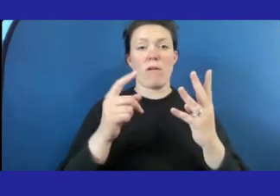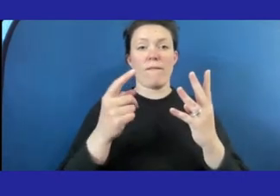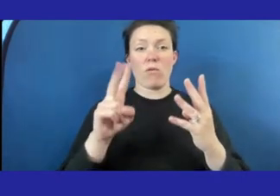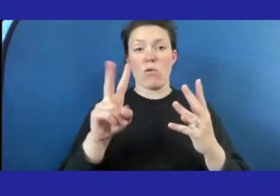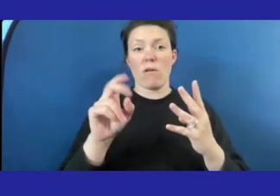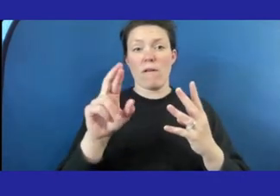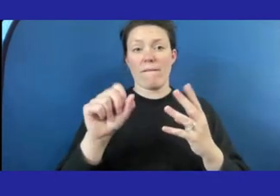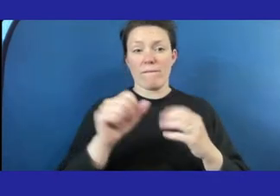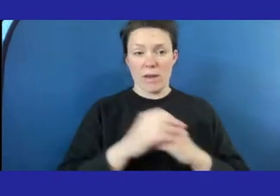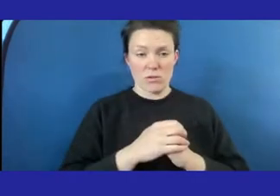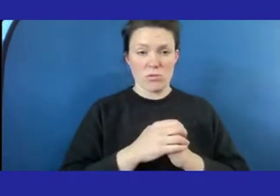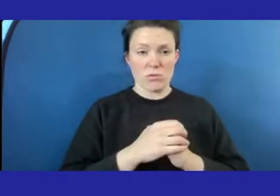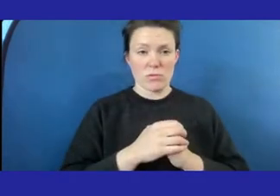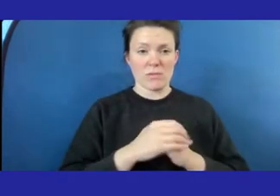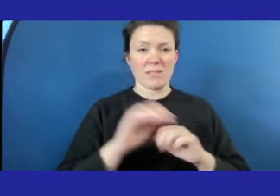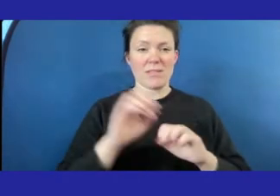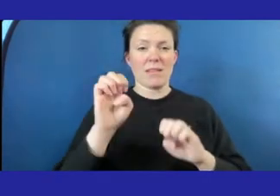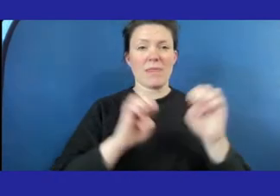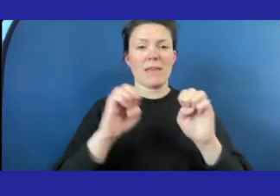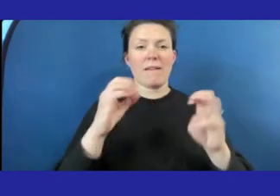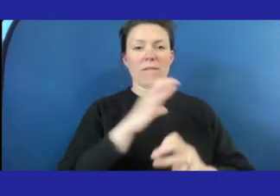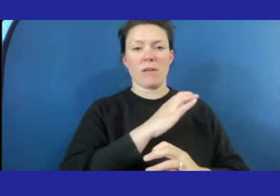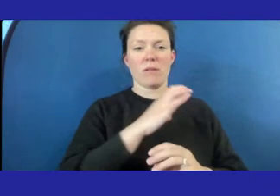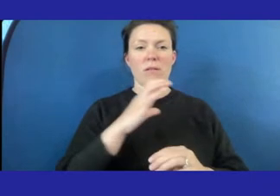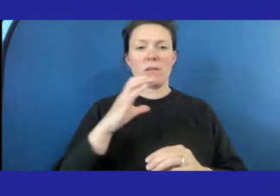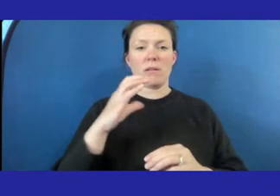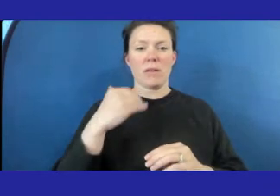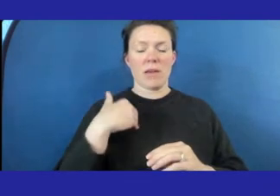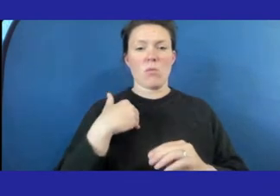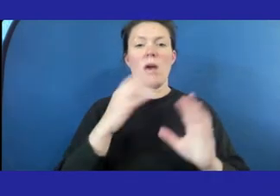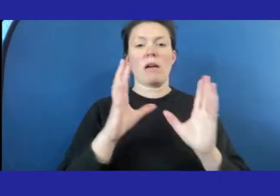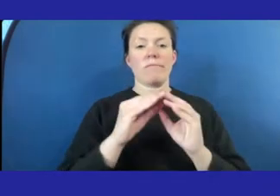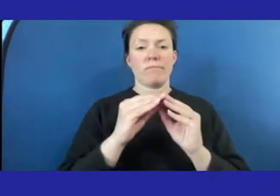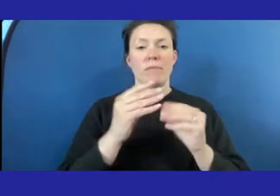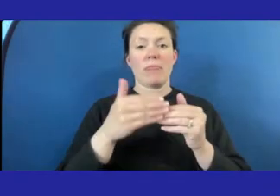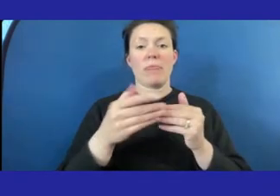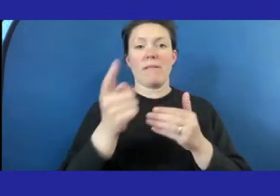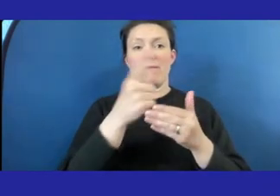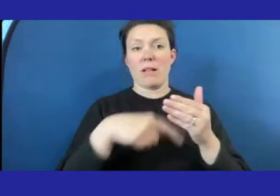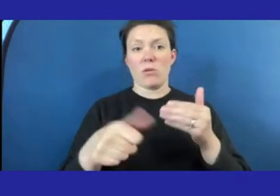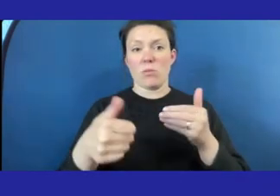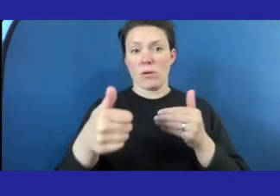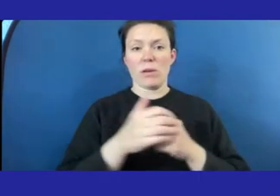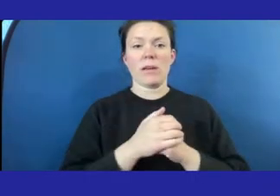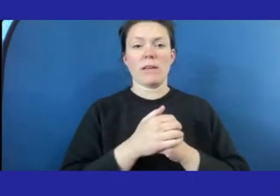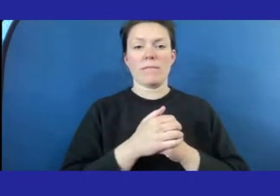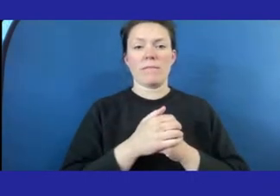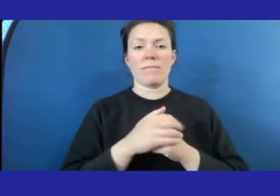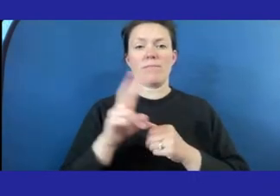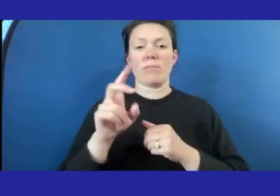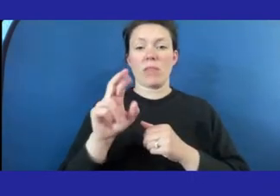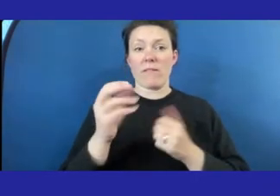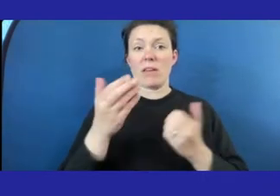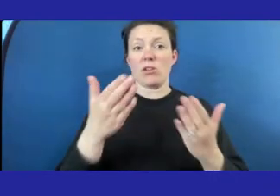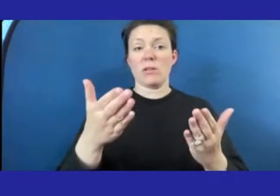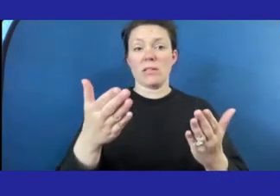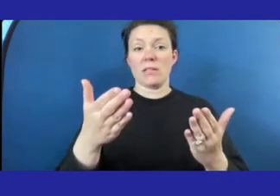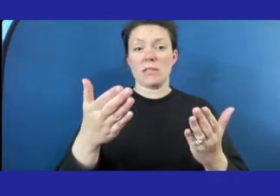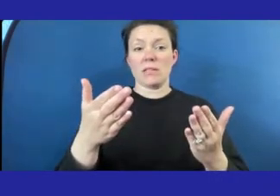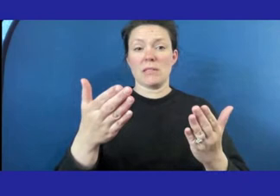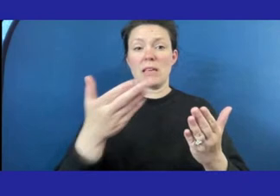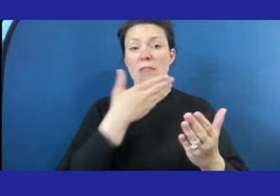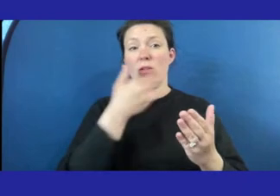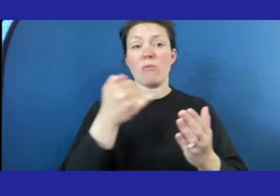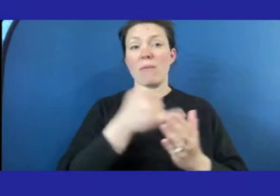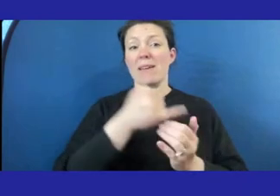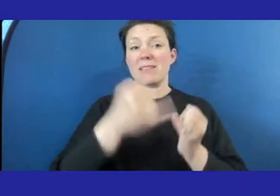The evaluation committee did have our debriefing the following week. Vendors submitted their best and final